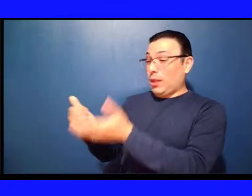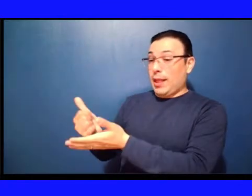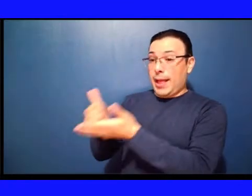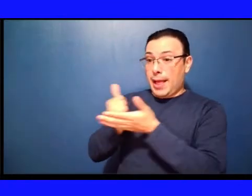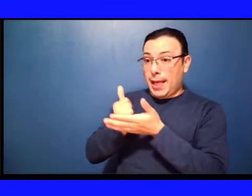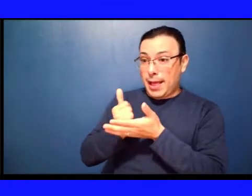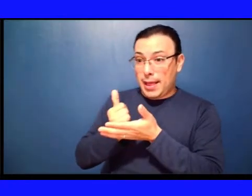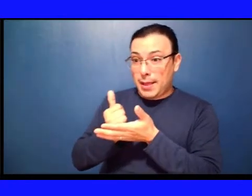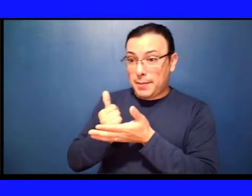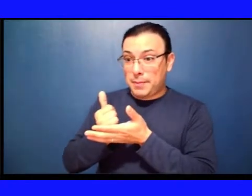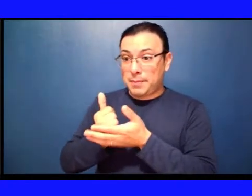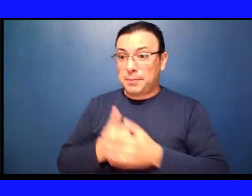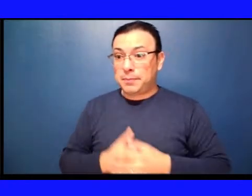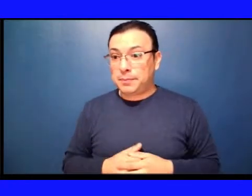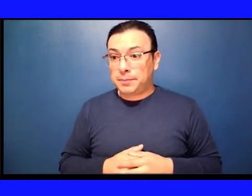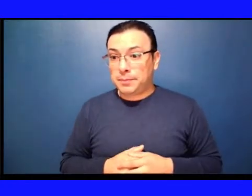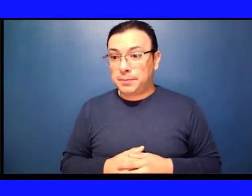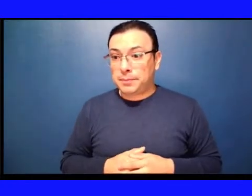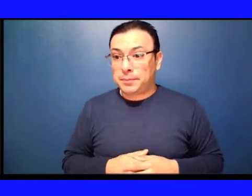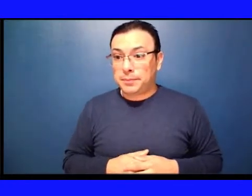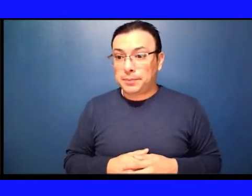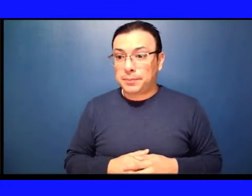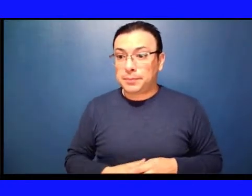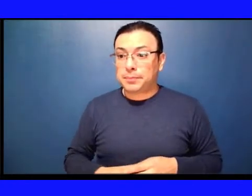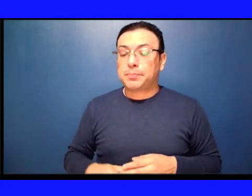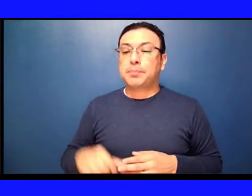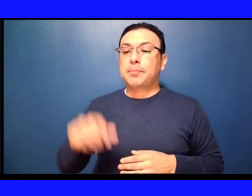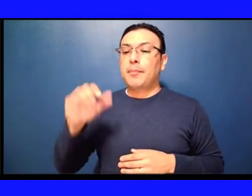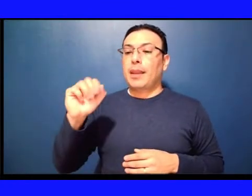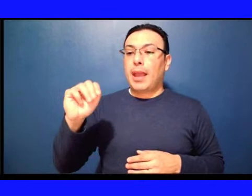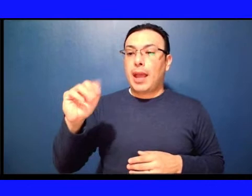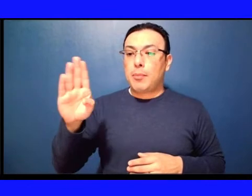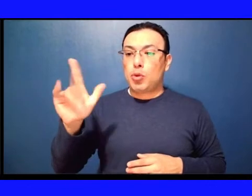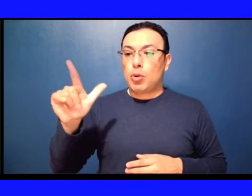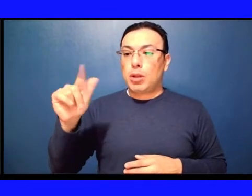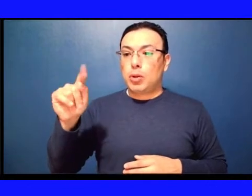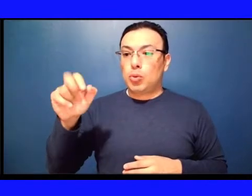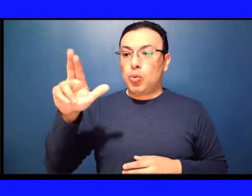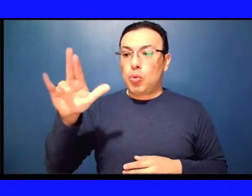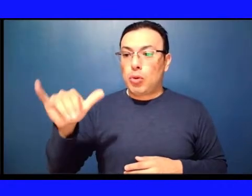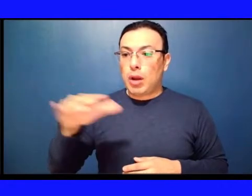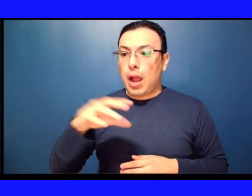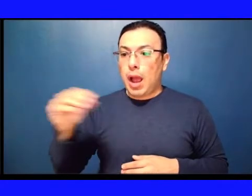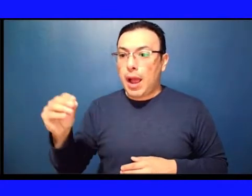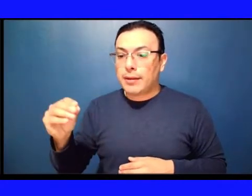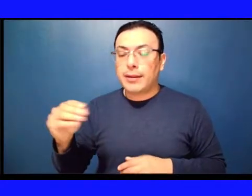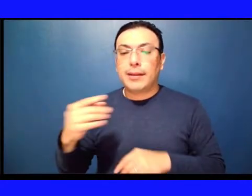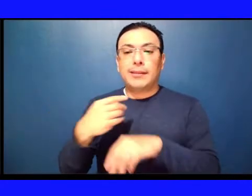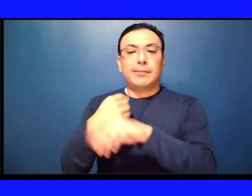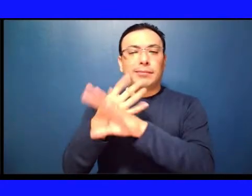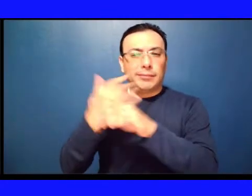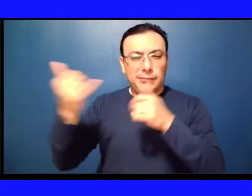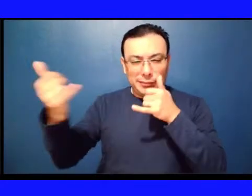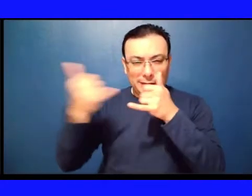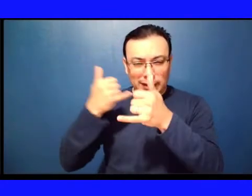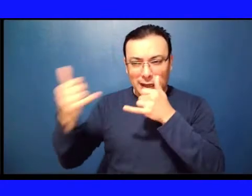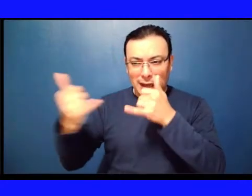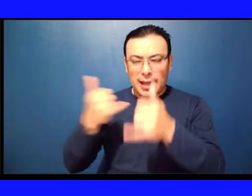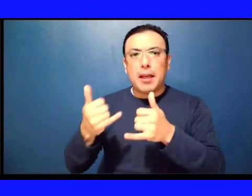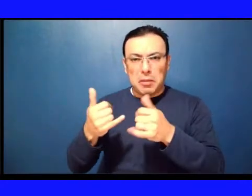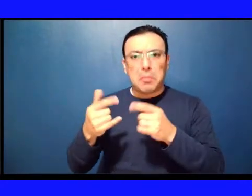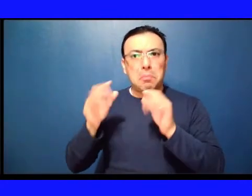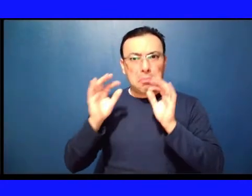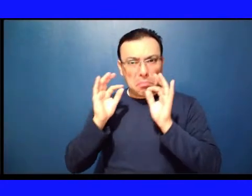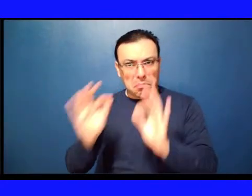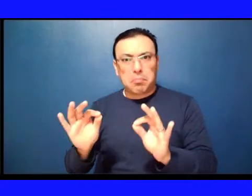can have a lot of success there. Always the most important line on any strategy for us really is this one: be great at the basics,